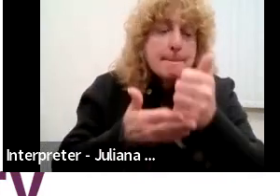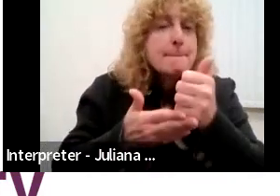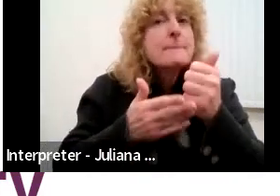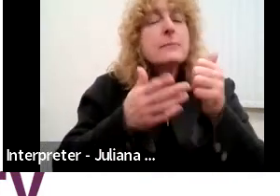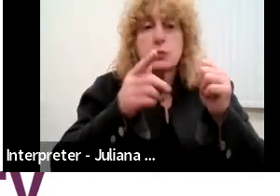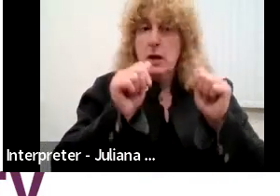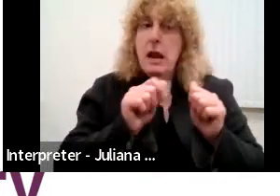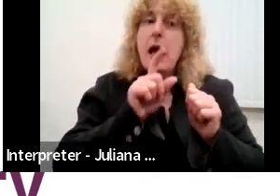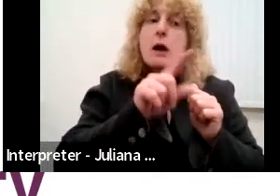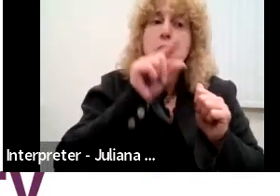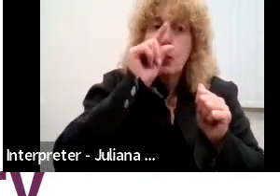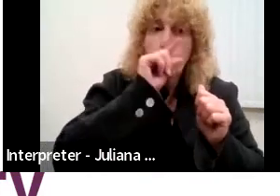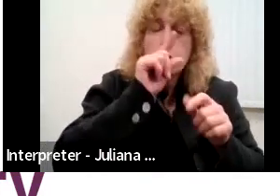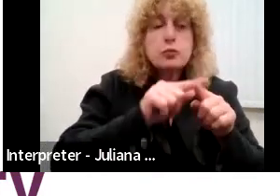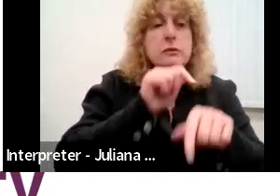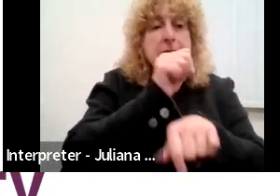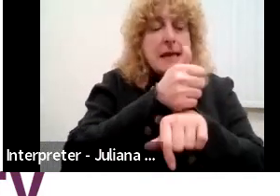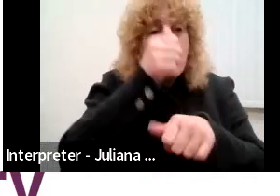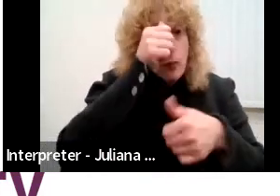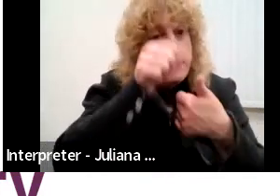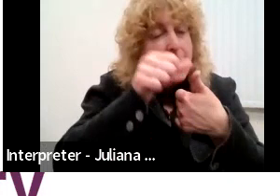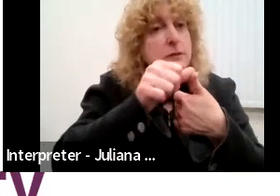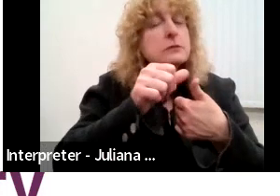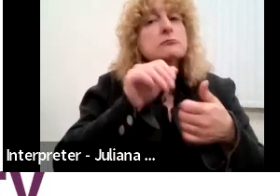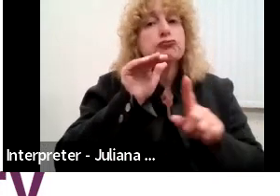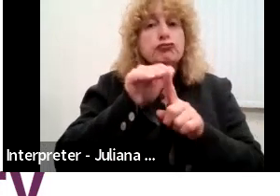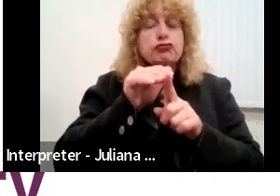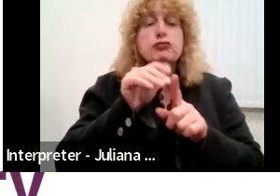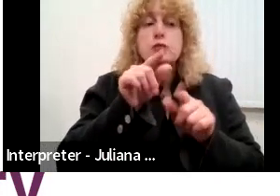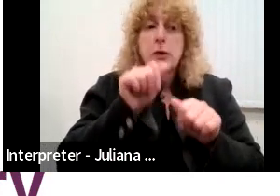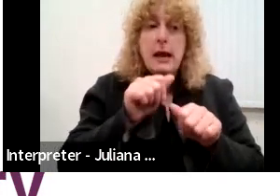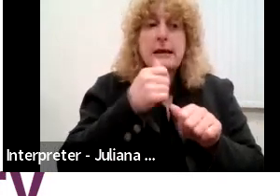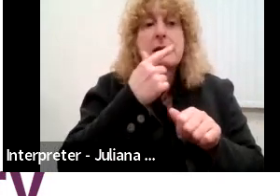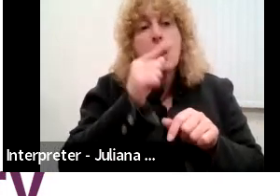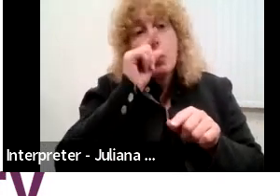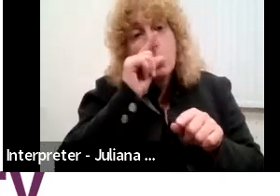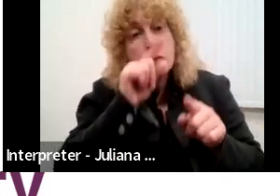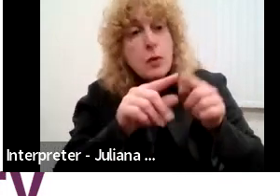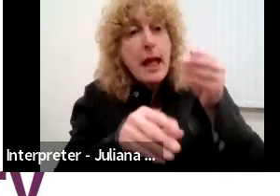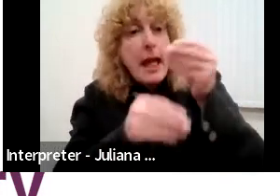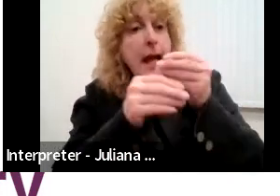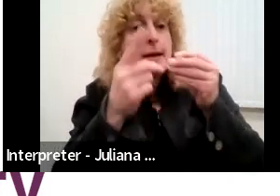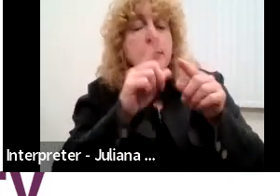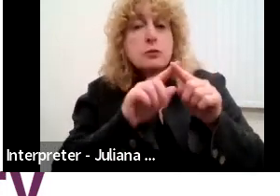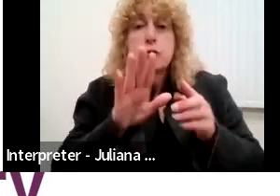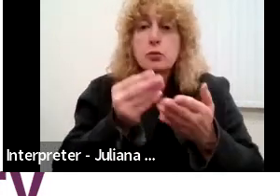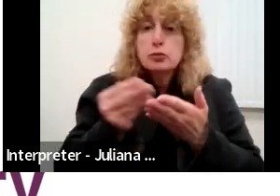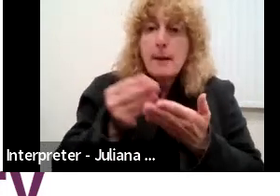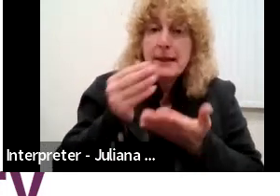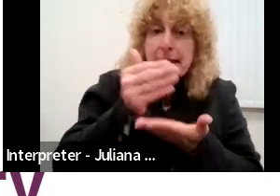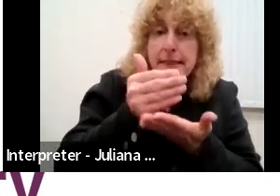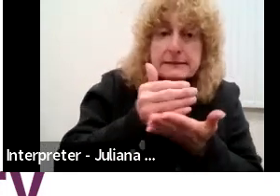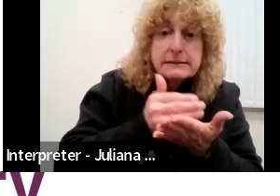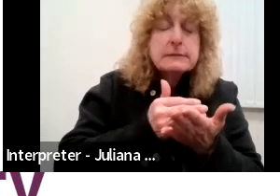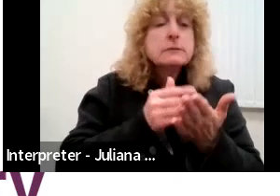Google to set reminders. You can tell Google to add something to your shopping list.